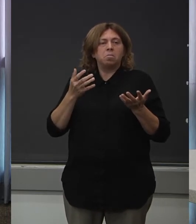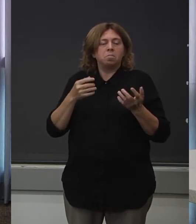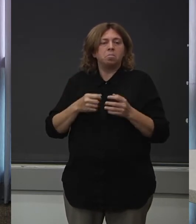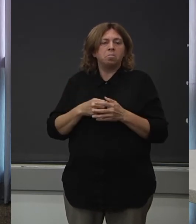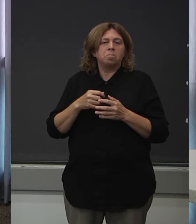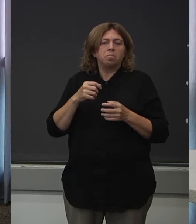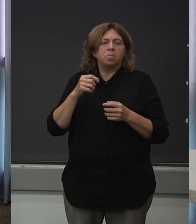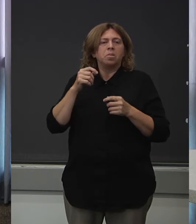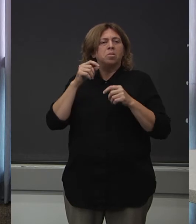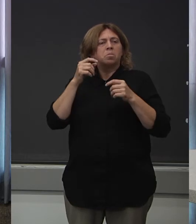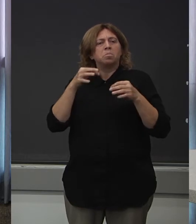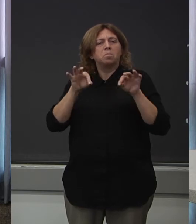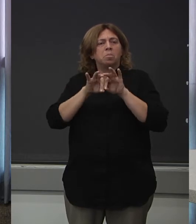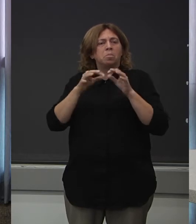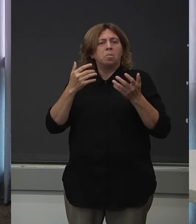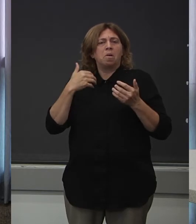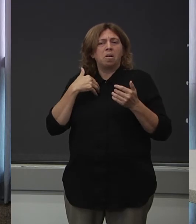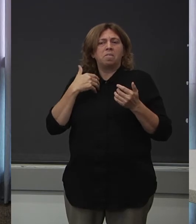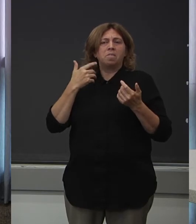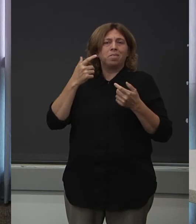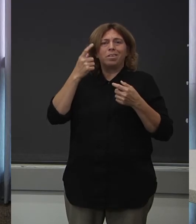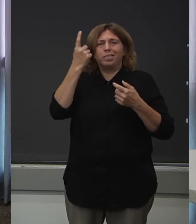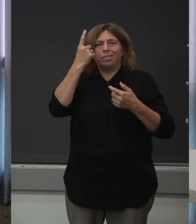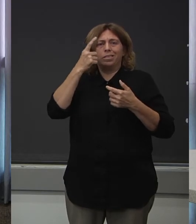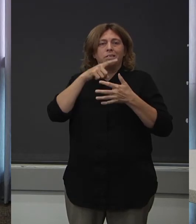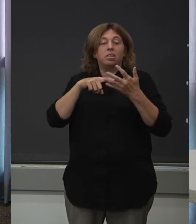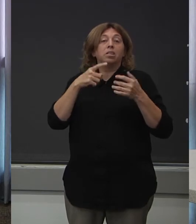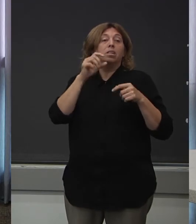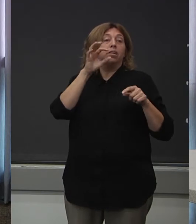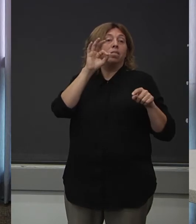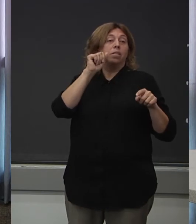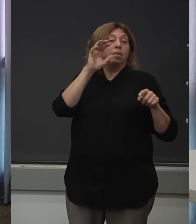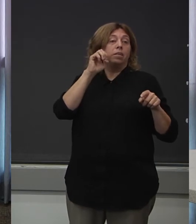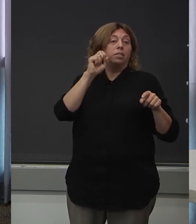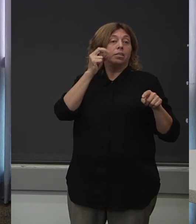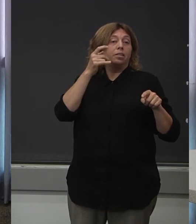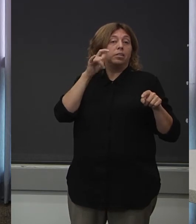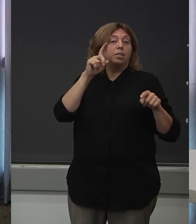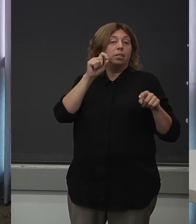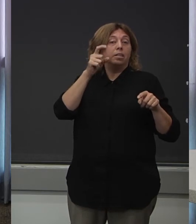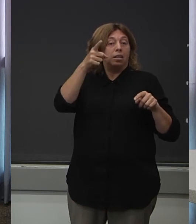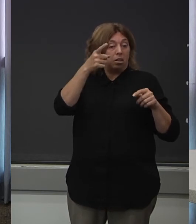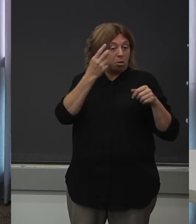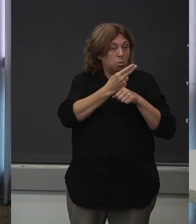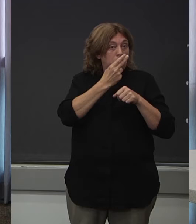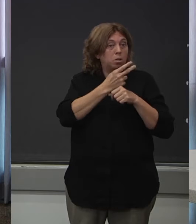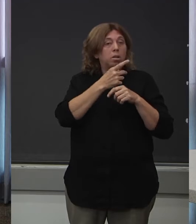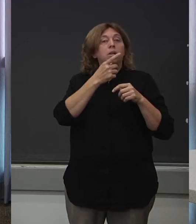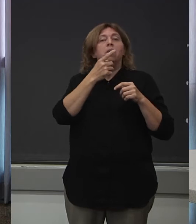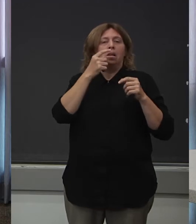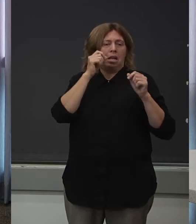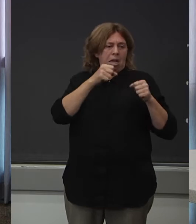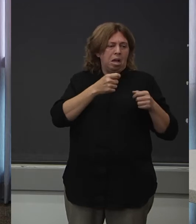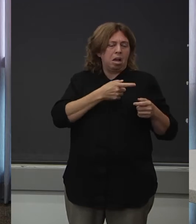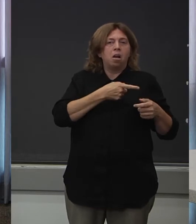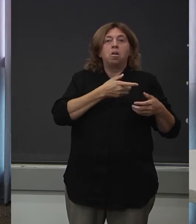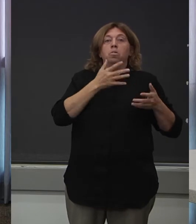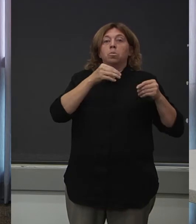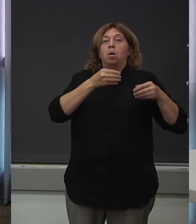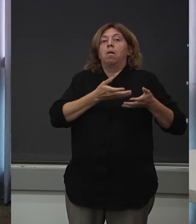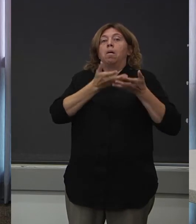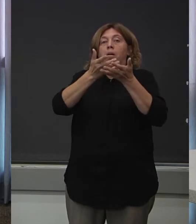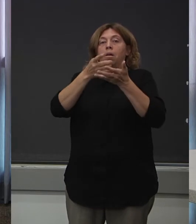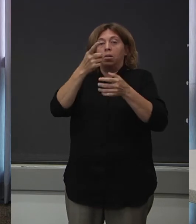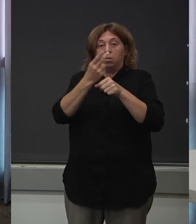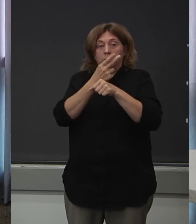could sanitize, but that I could loan to individuals who might actually have a bona fide difficulty with wearing a tight-fitting facial